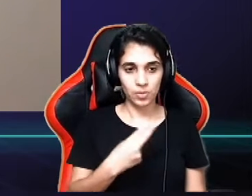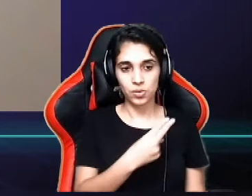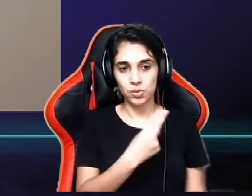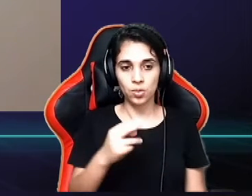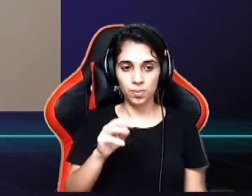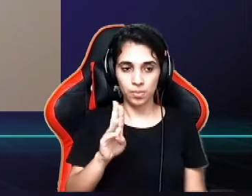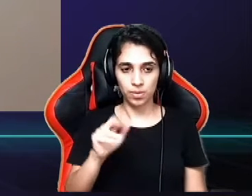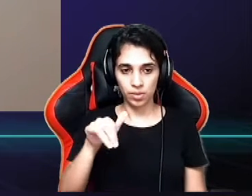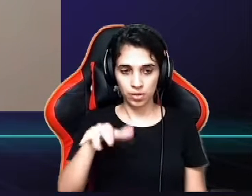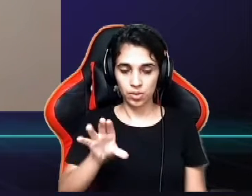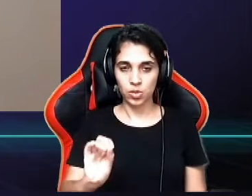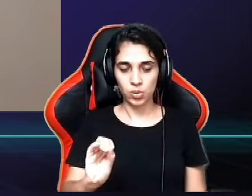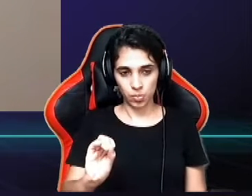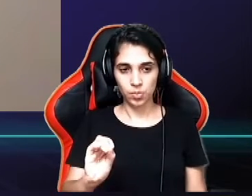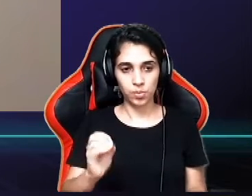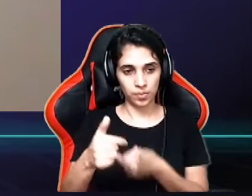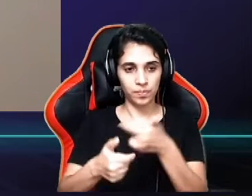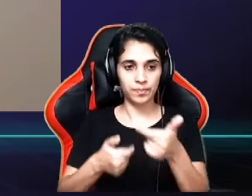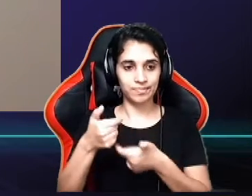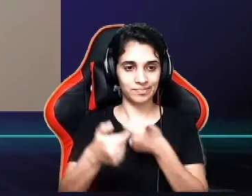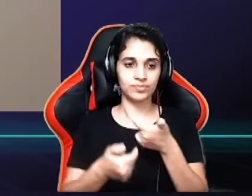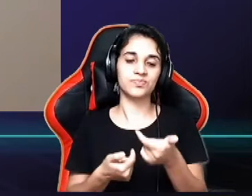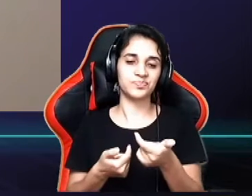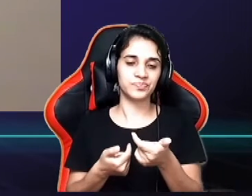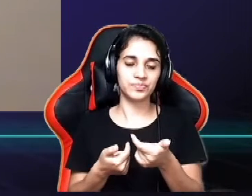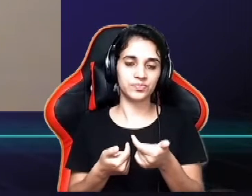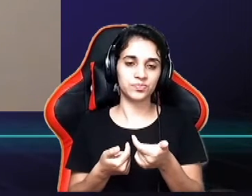Monomyto. If you don't know me, I'm Bruno.